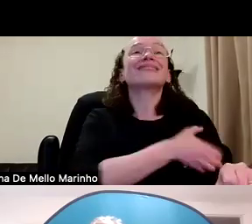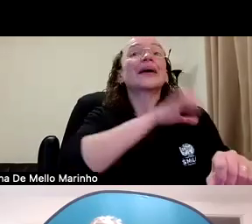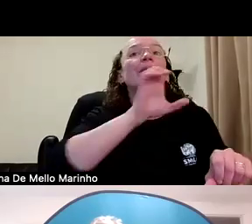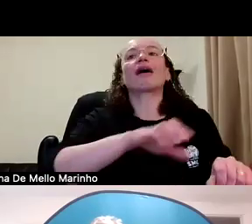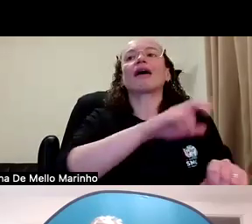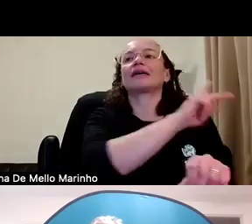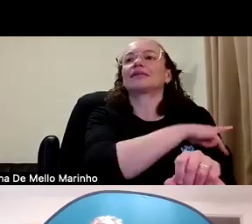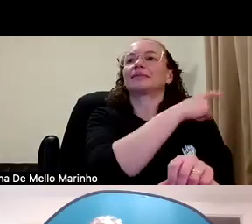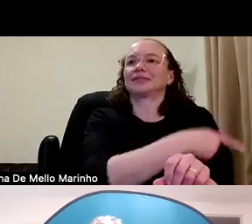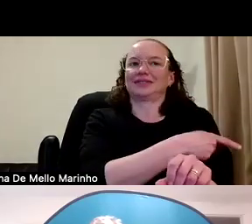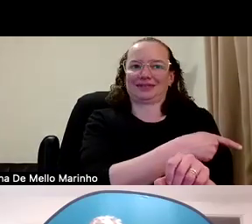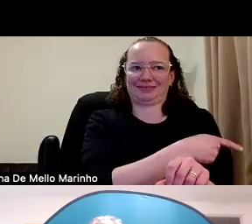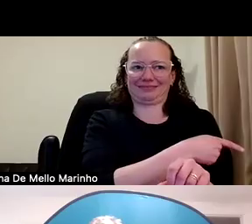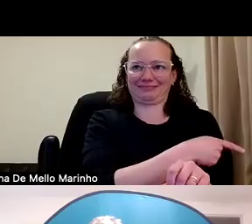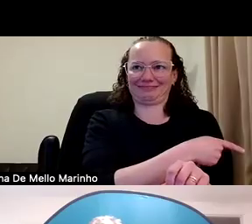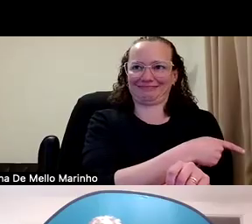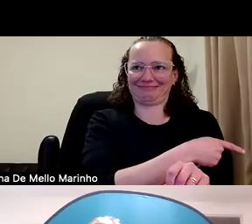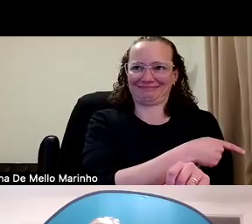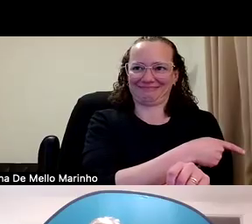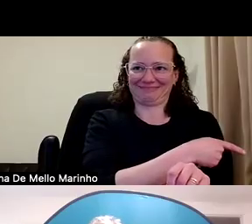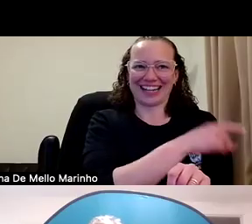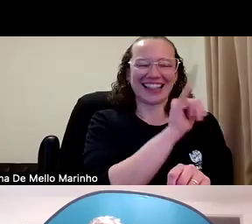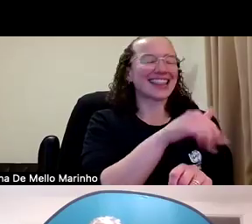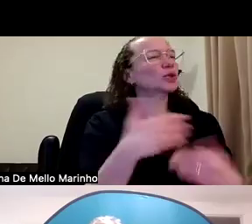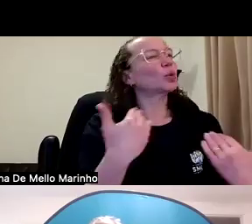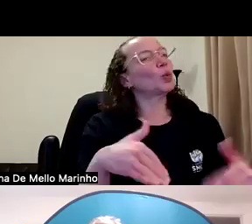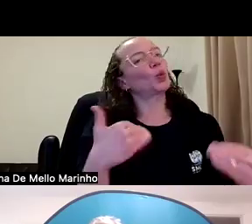at. Also, empowering the patient.